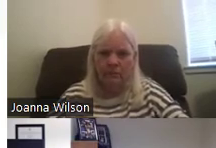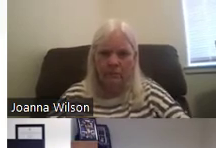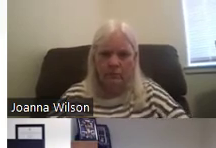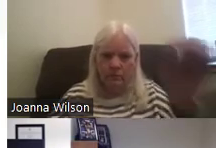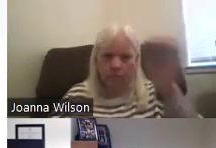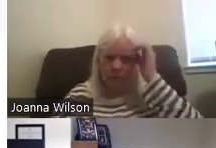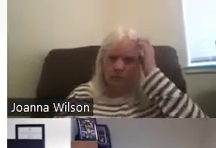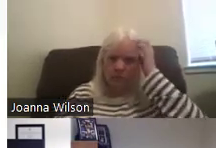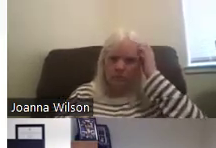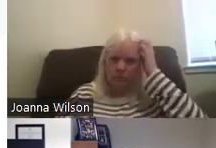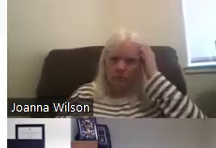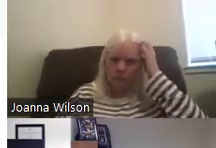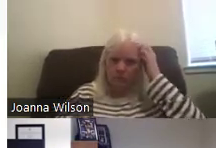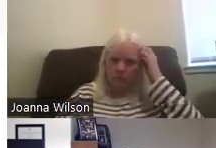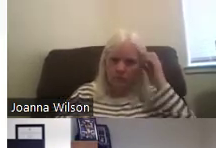ensure consistency